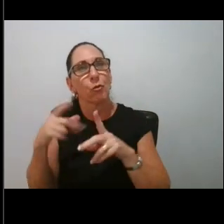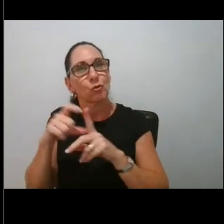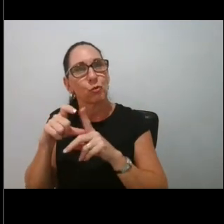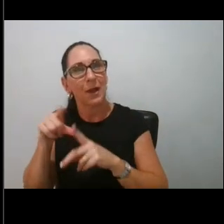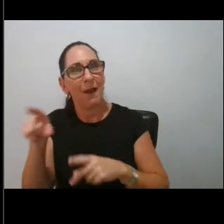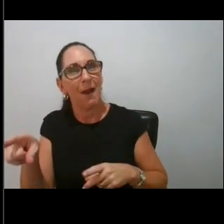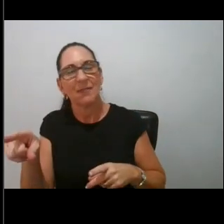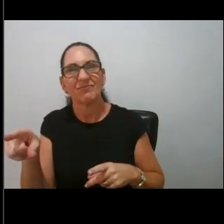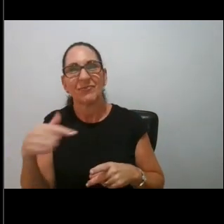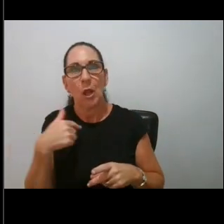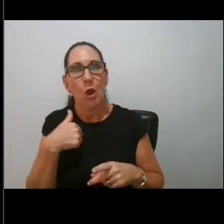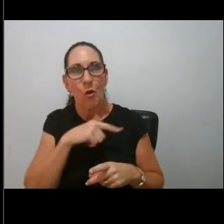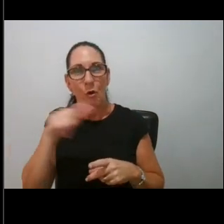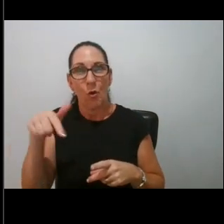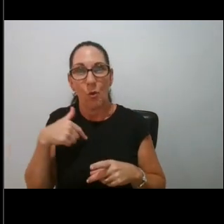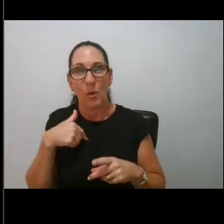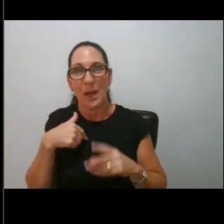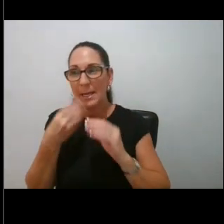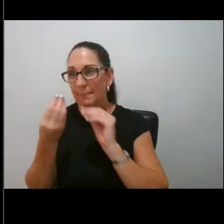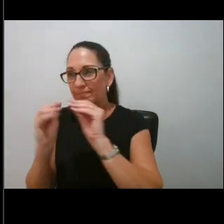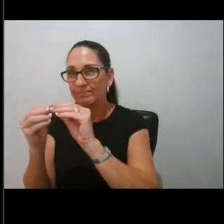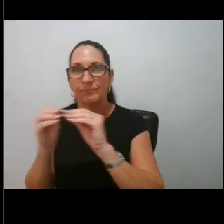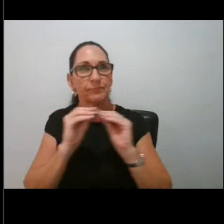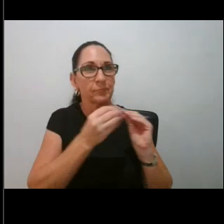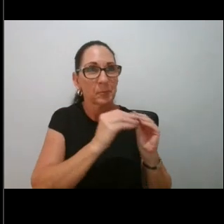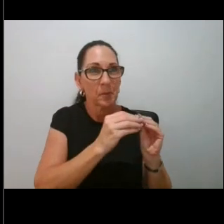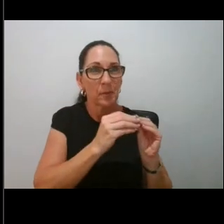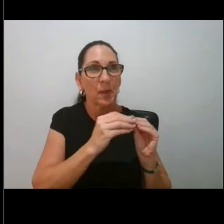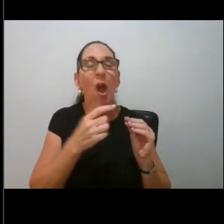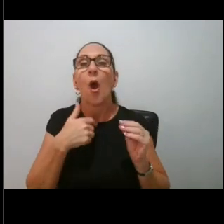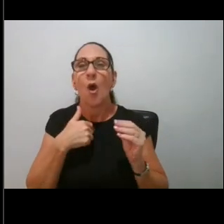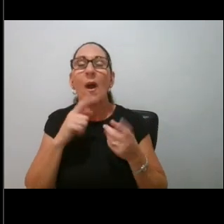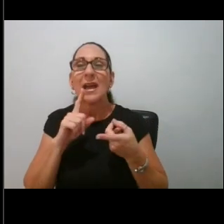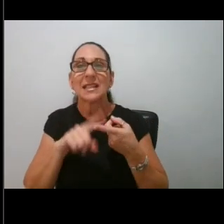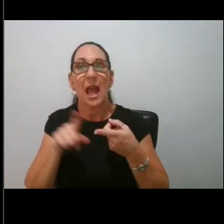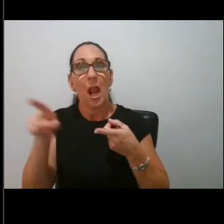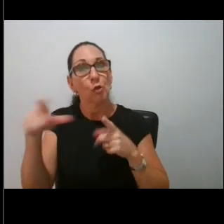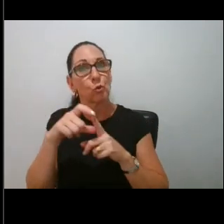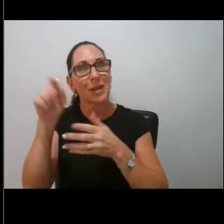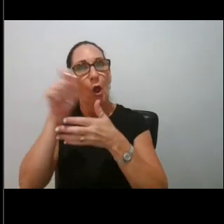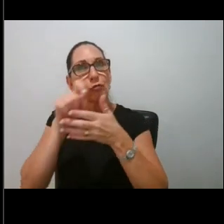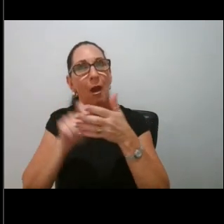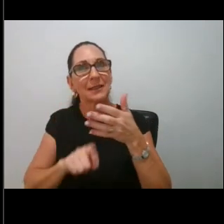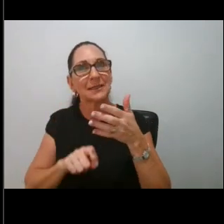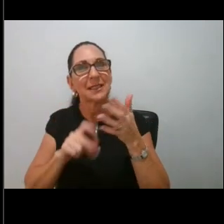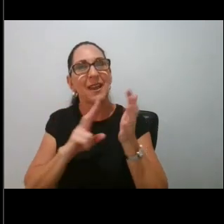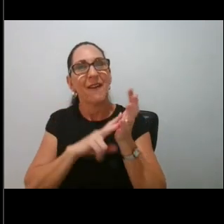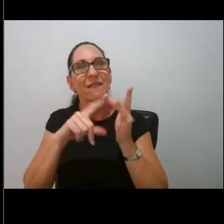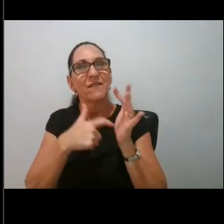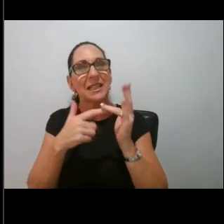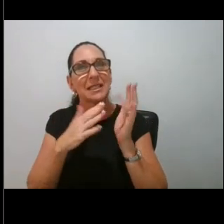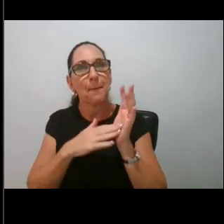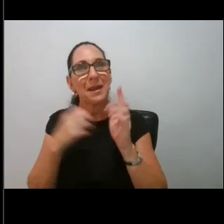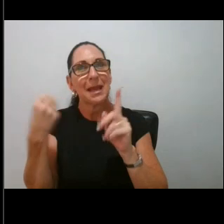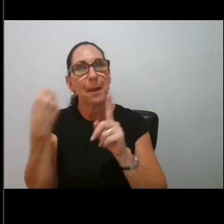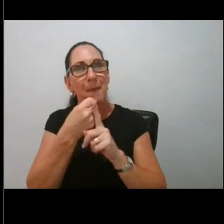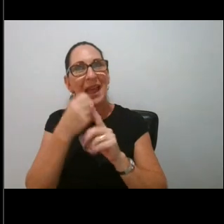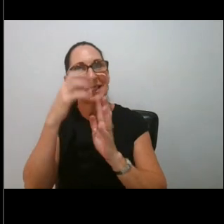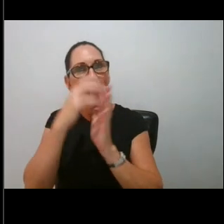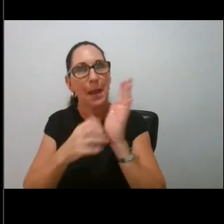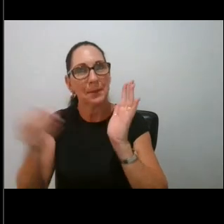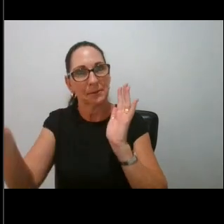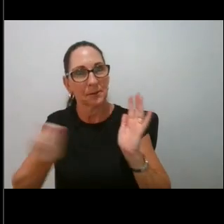we discussed it with both of them and we went ahead with the daughter writing a victim impact statement, which we then still met with the father and we shared her